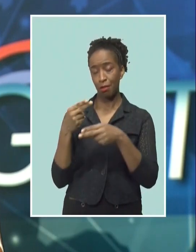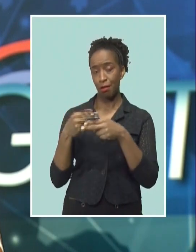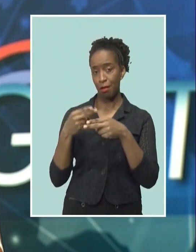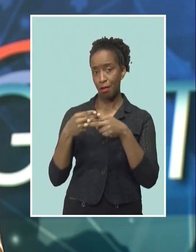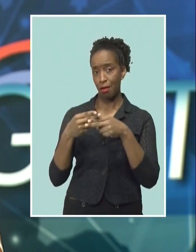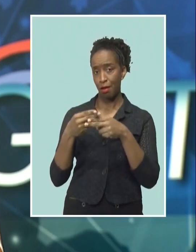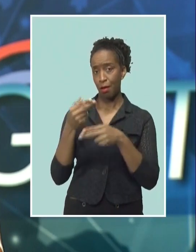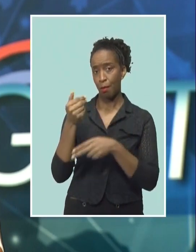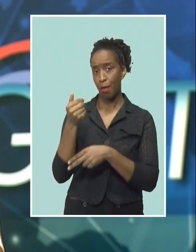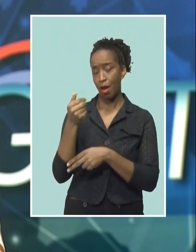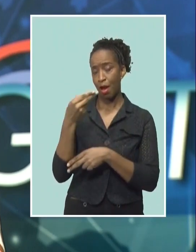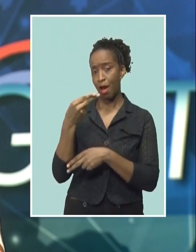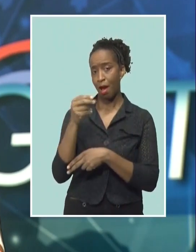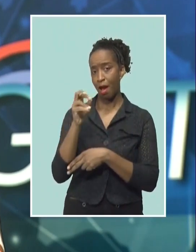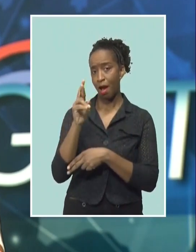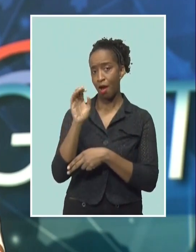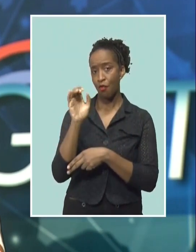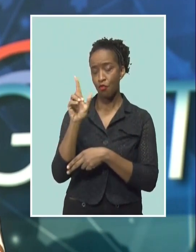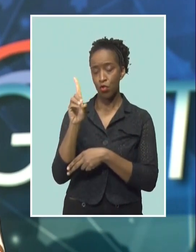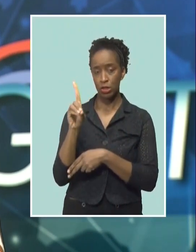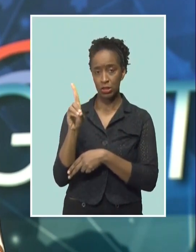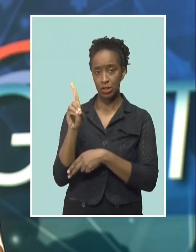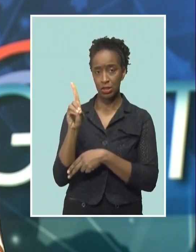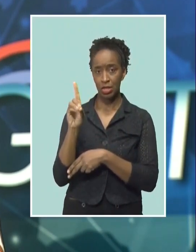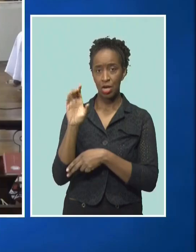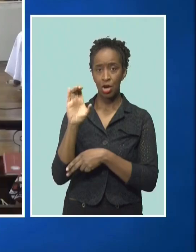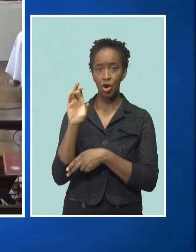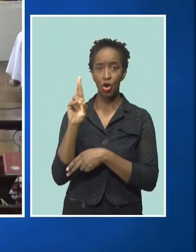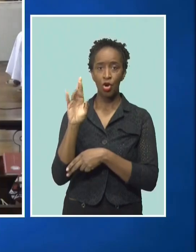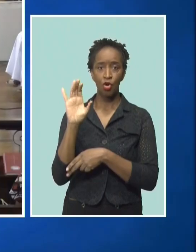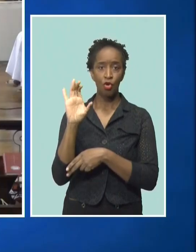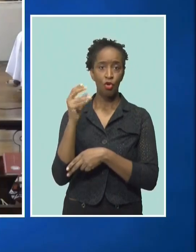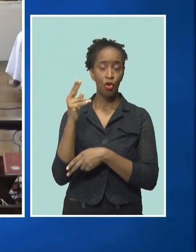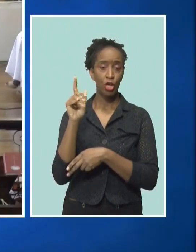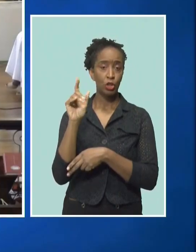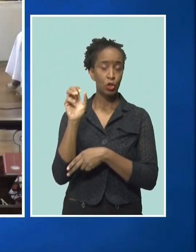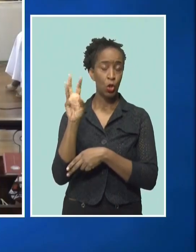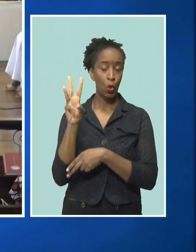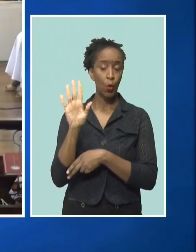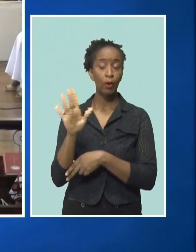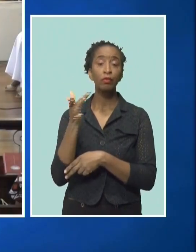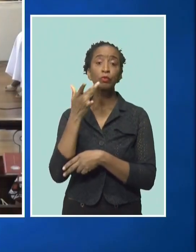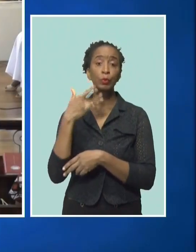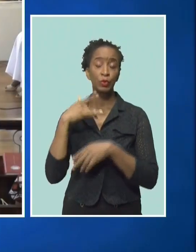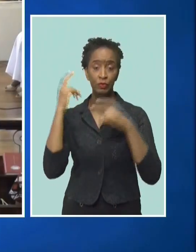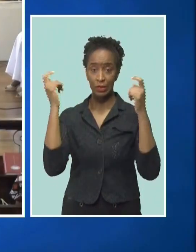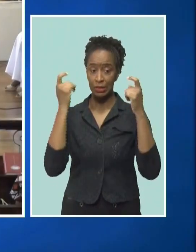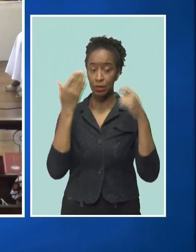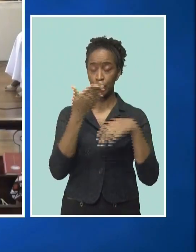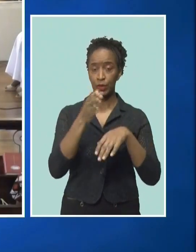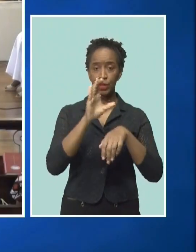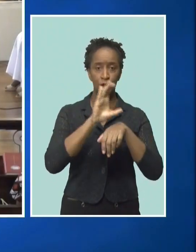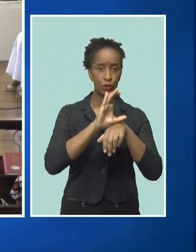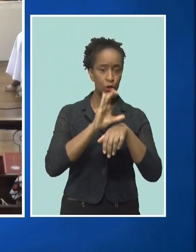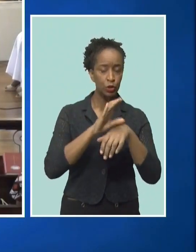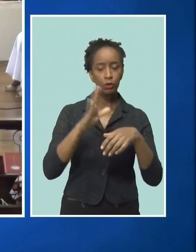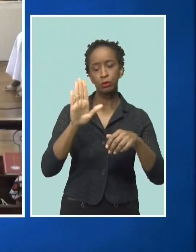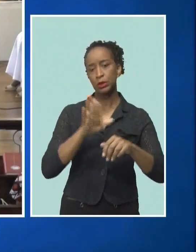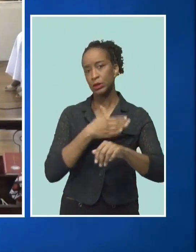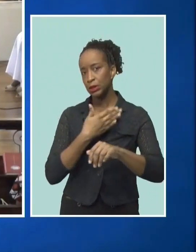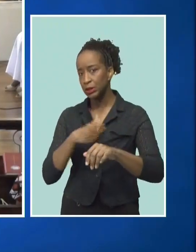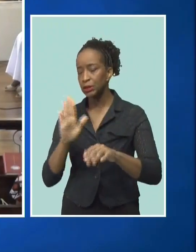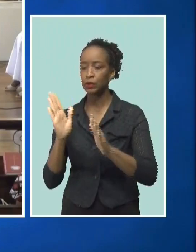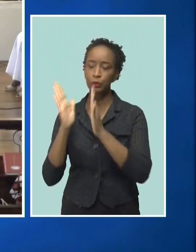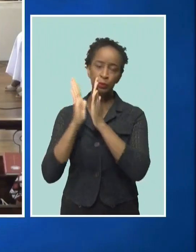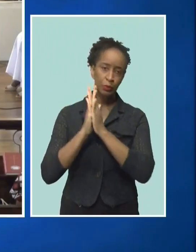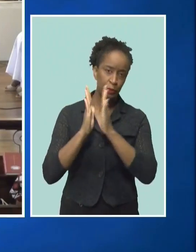All Angels today. There were the singing of hymns, prayers, speeches, and a special performance from the mighty Gabby, who